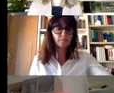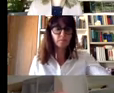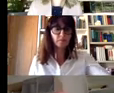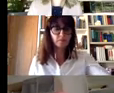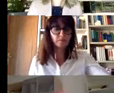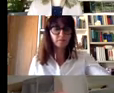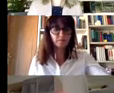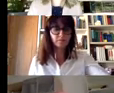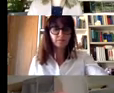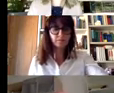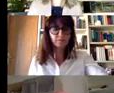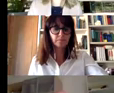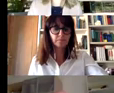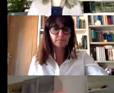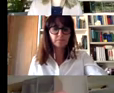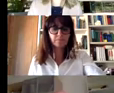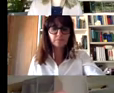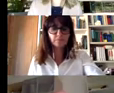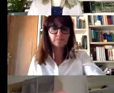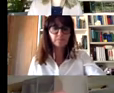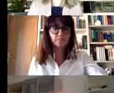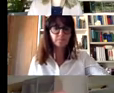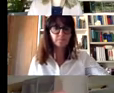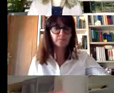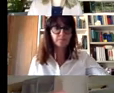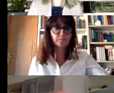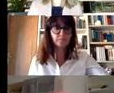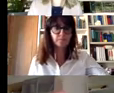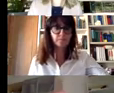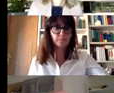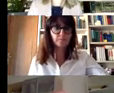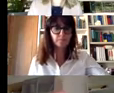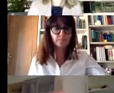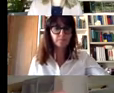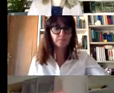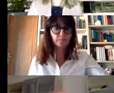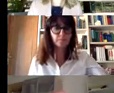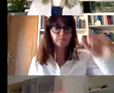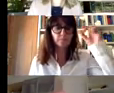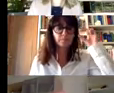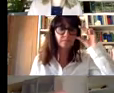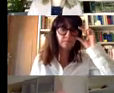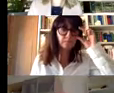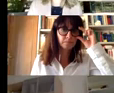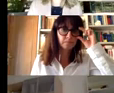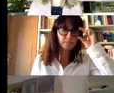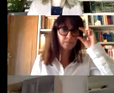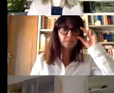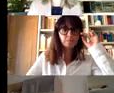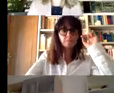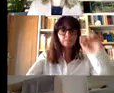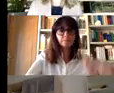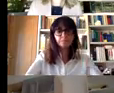developing such an interesting practice. And I wonder maybe whether the national